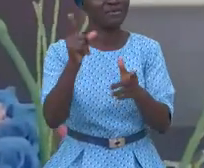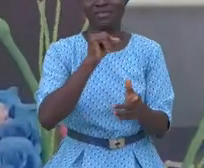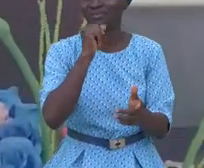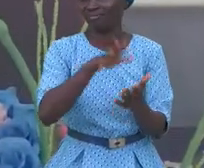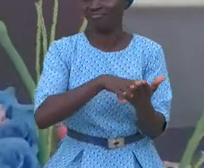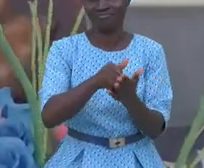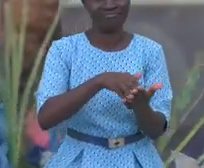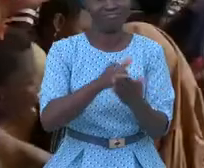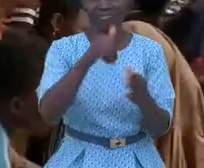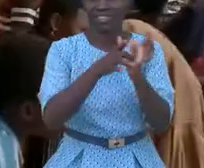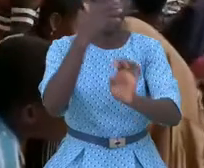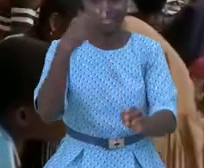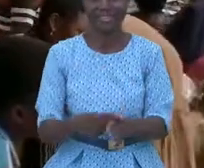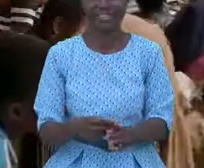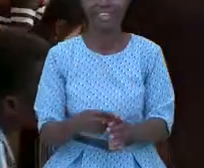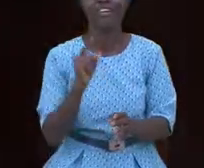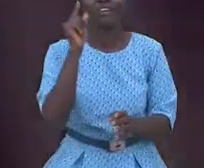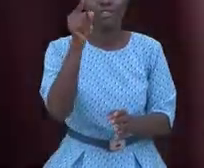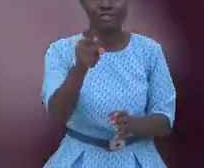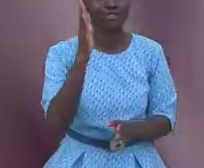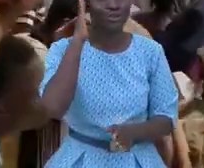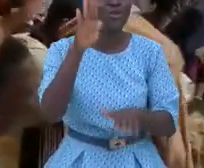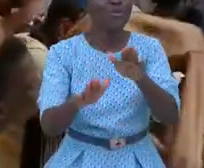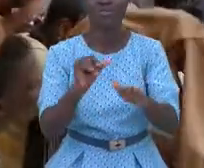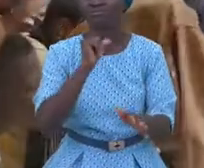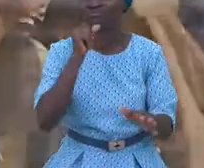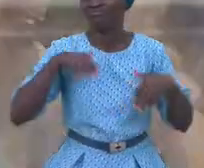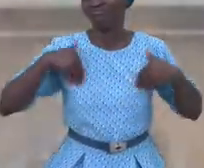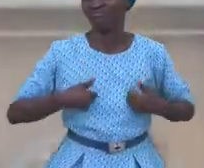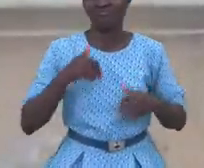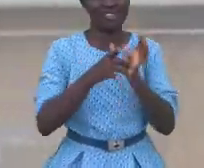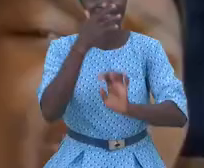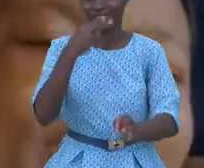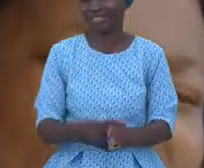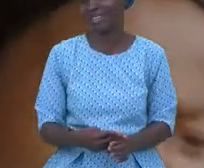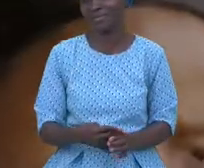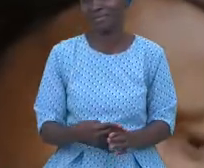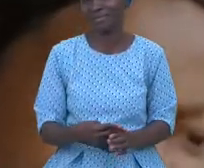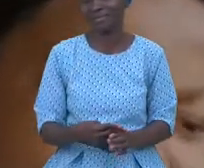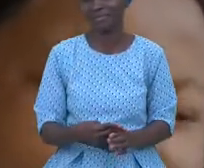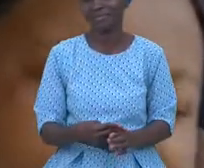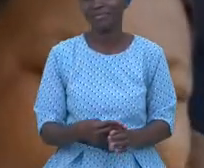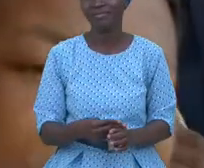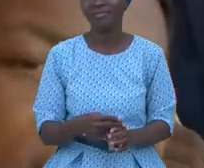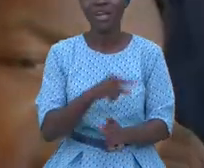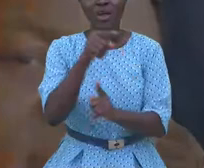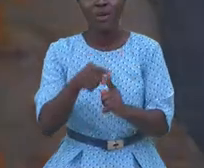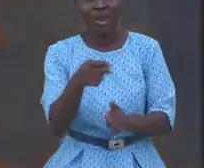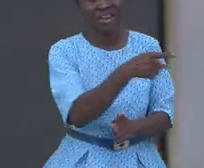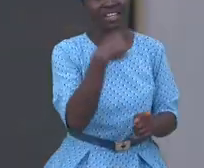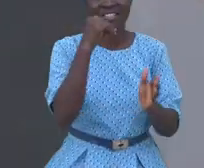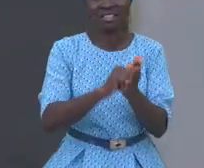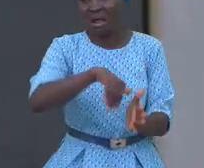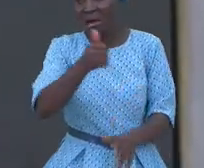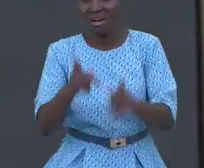weary. You will walk and you will not faint. What he said, others have